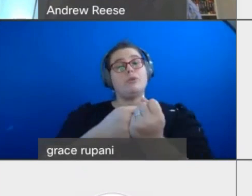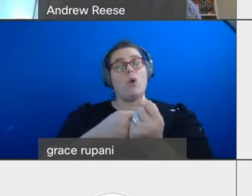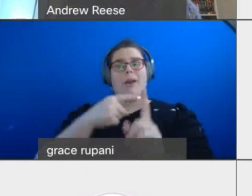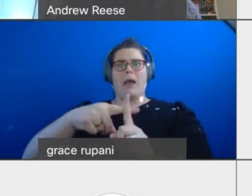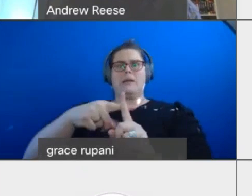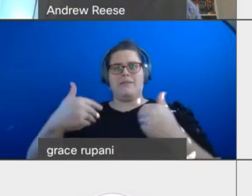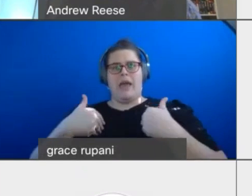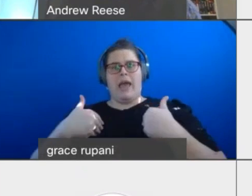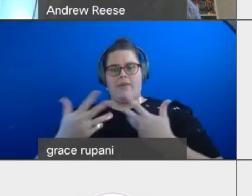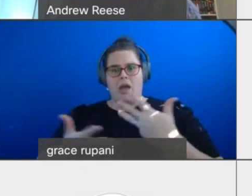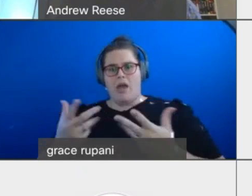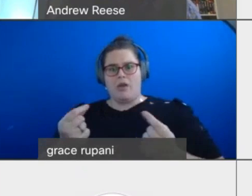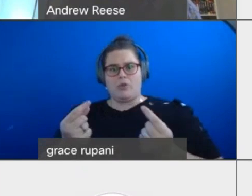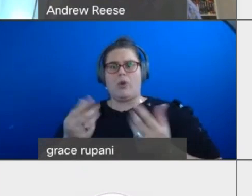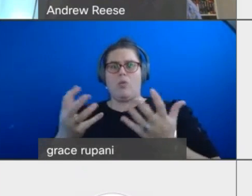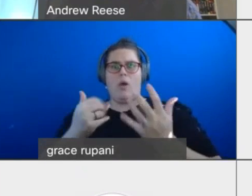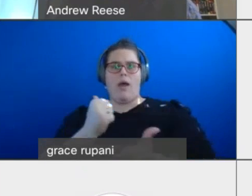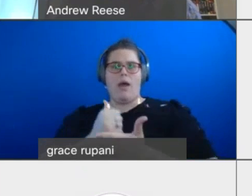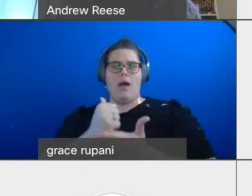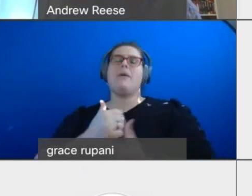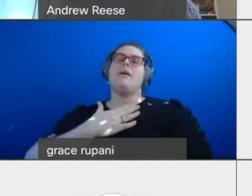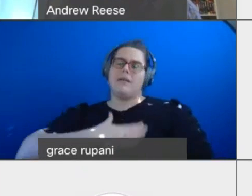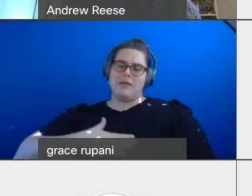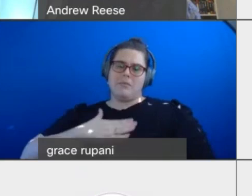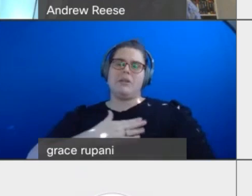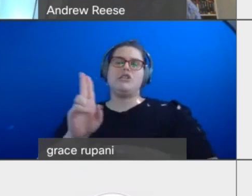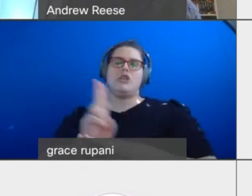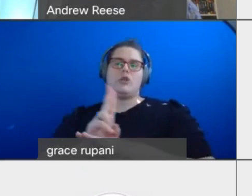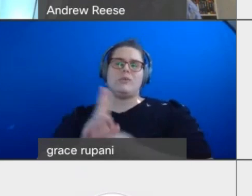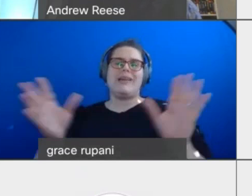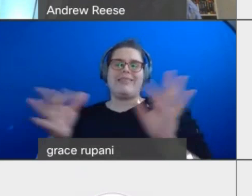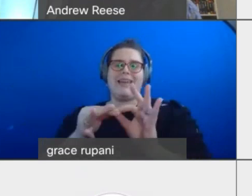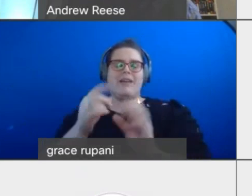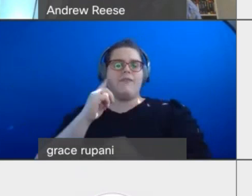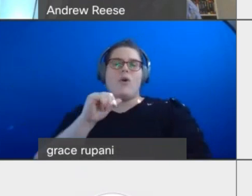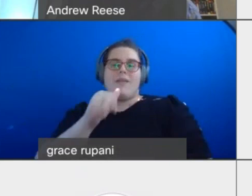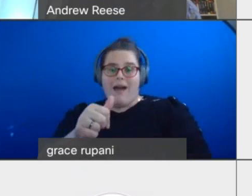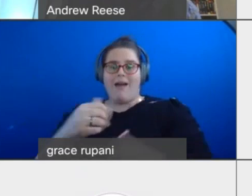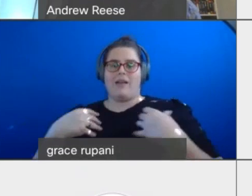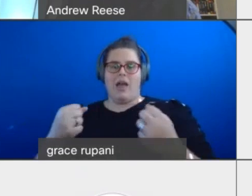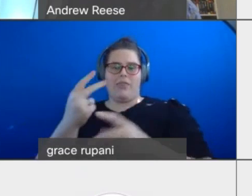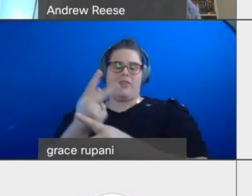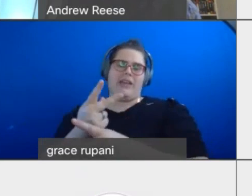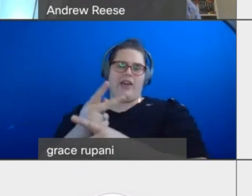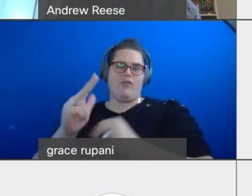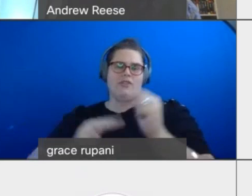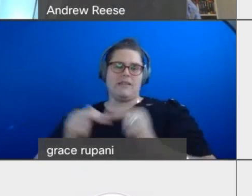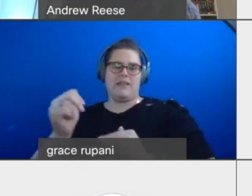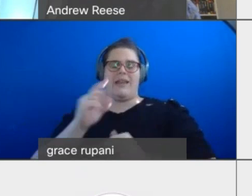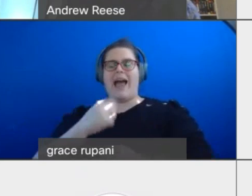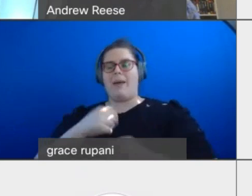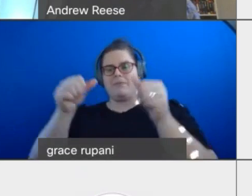EPI, please use the non-healthcare facility link that will be found in the chat right now. Thank you.